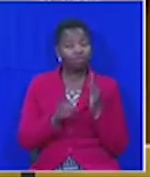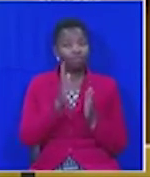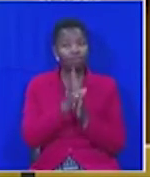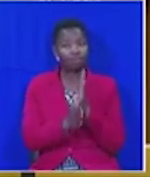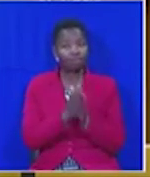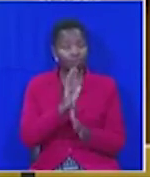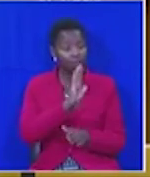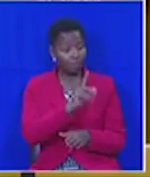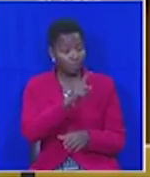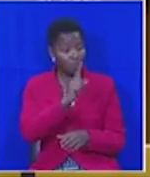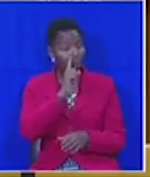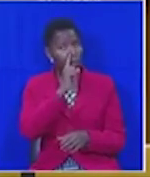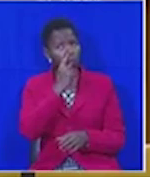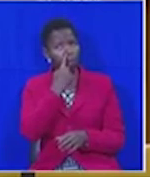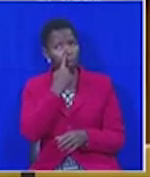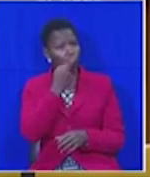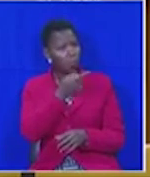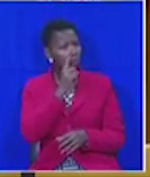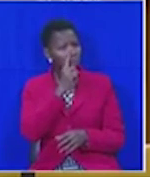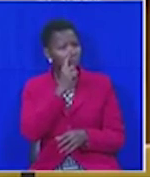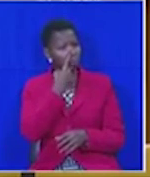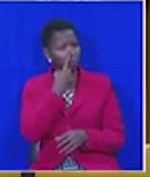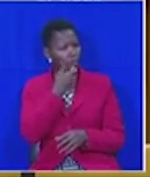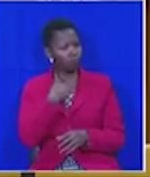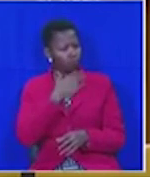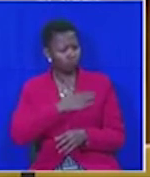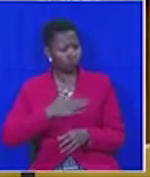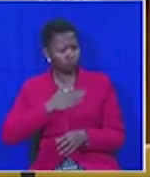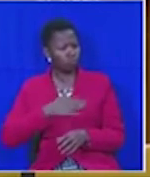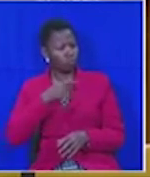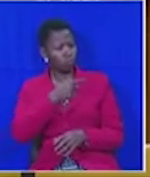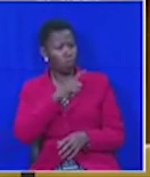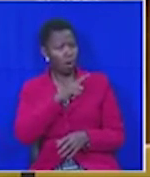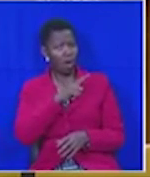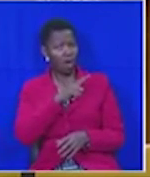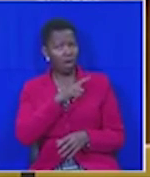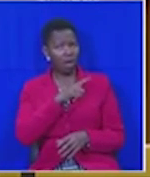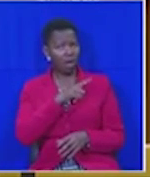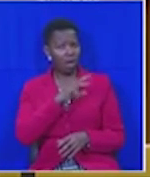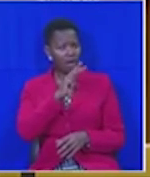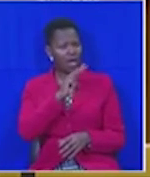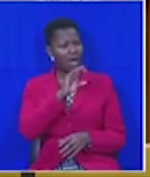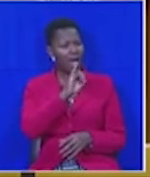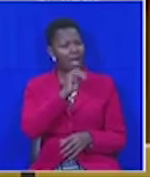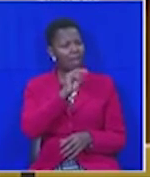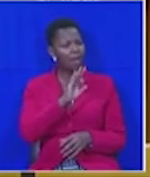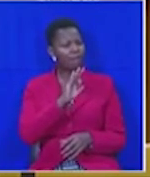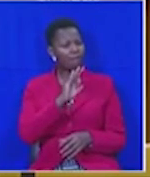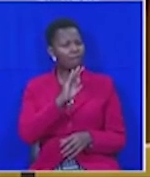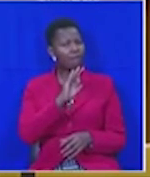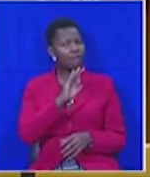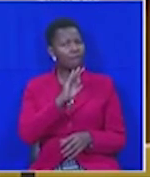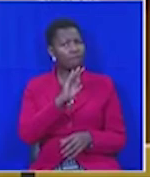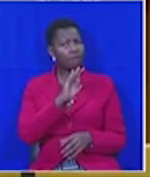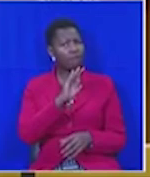I must bore you. Why must I please you? IMF. Why must I play? What?